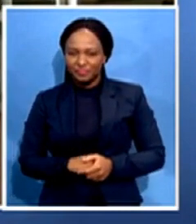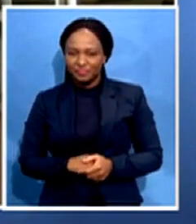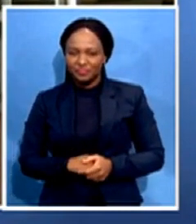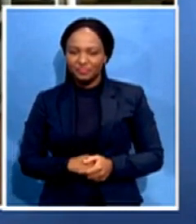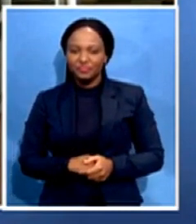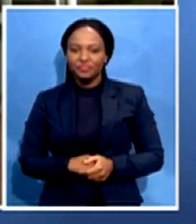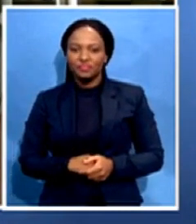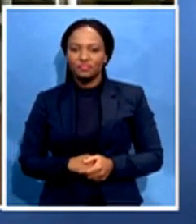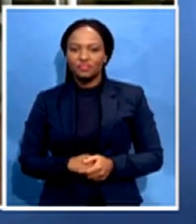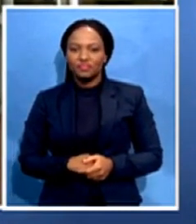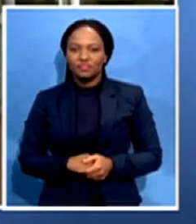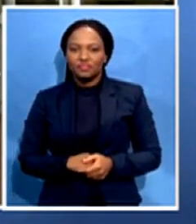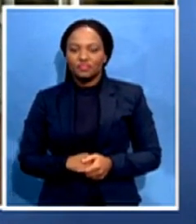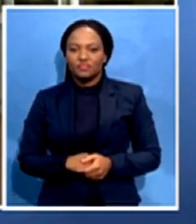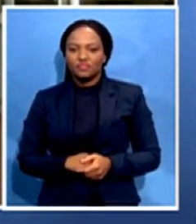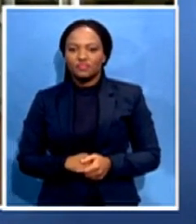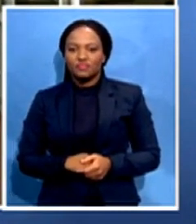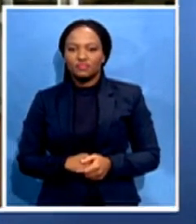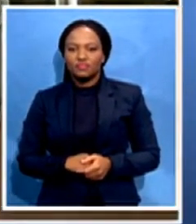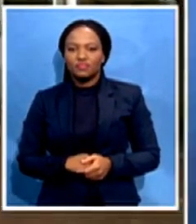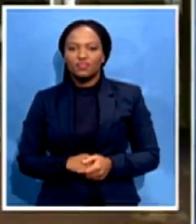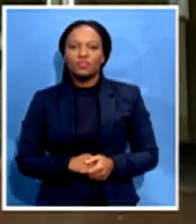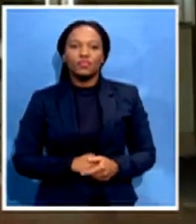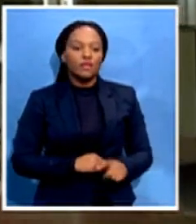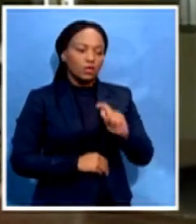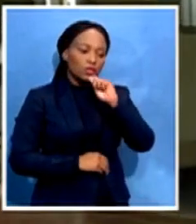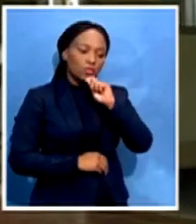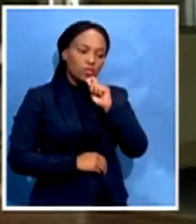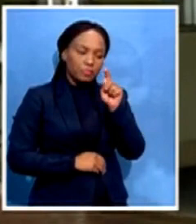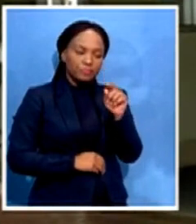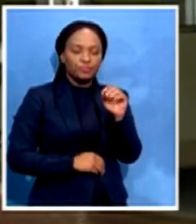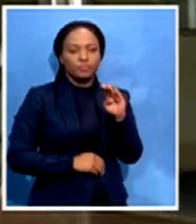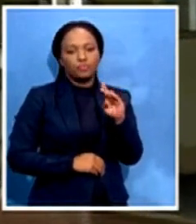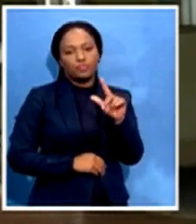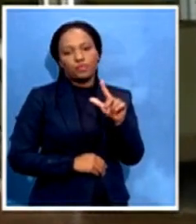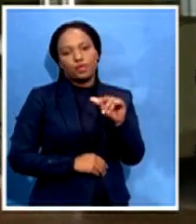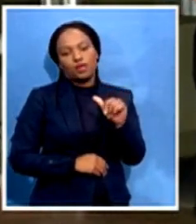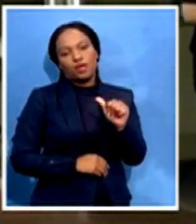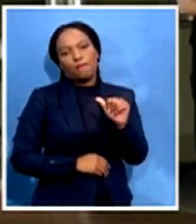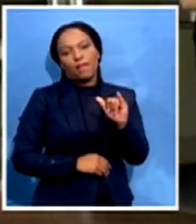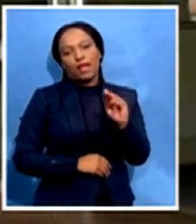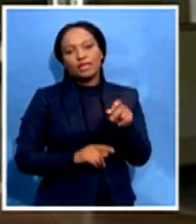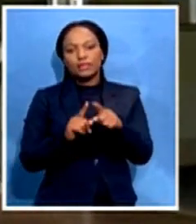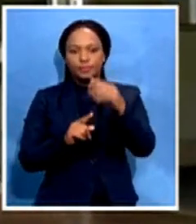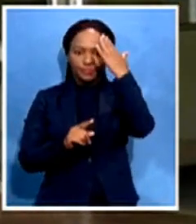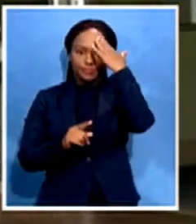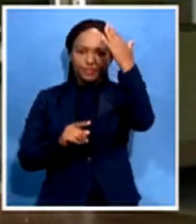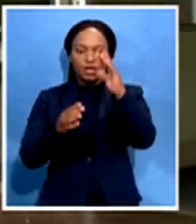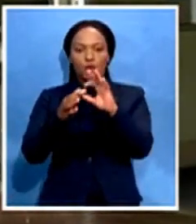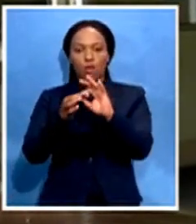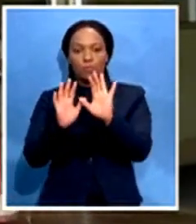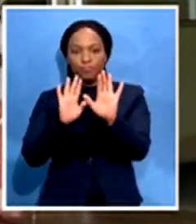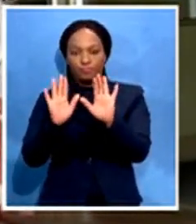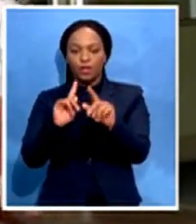Well, a very good morning to you, Blaine, and to the viewers back at home. Here at Grace Hospital, a lot of excitement. I mean, as we know,